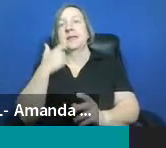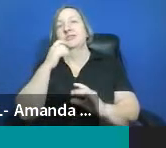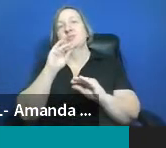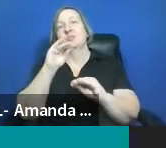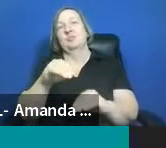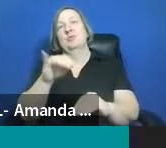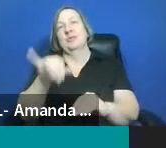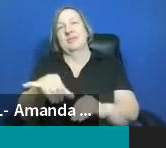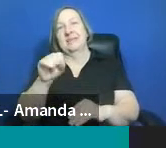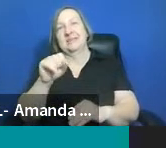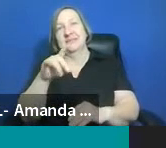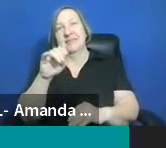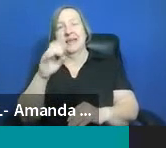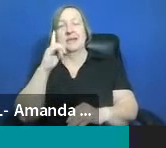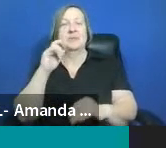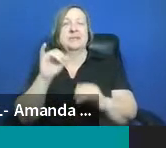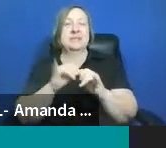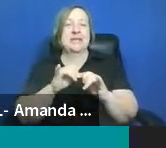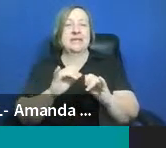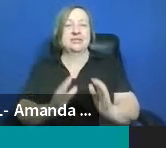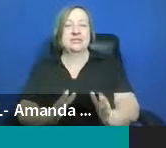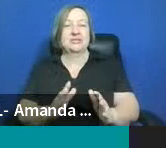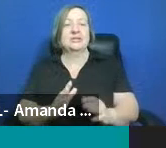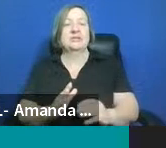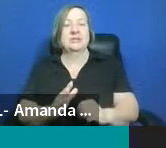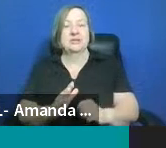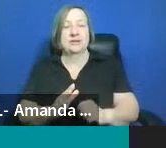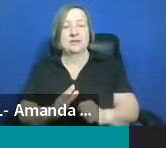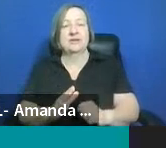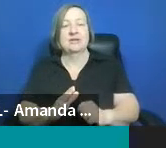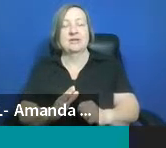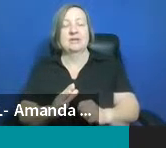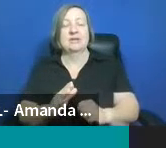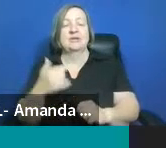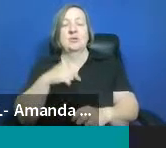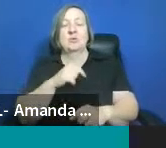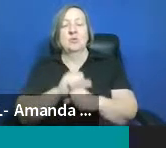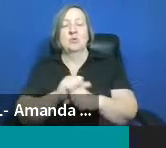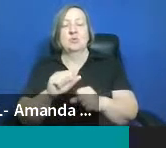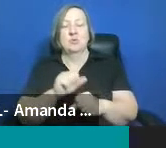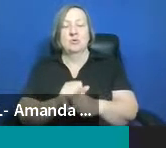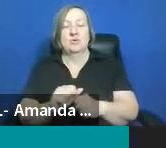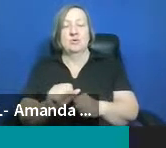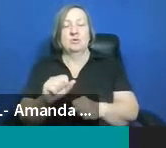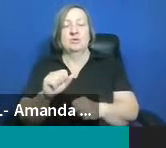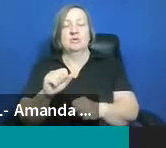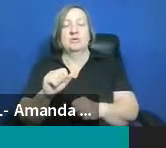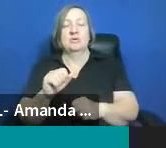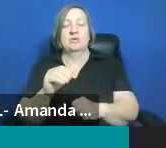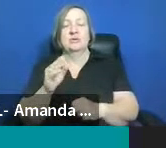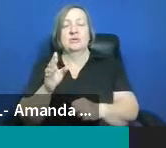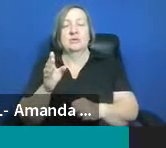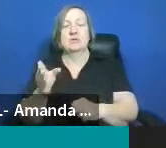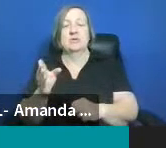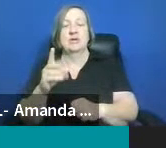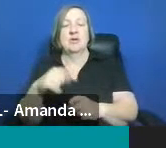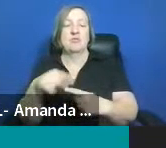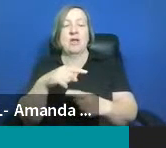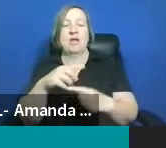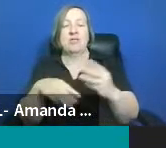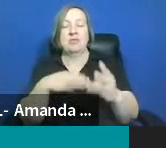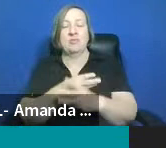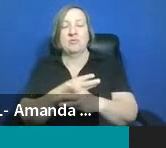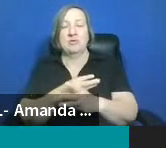because so the engineers on the scheme are WSP, and we work with WSP for many years, all around the world. And this is I was